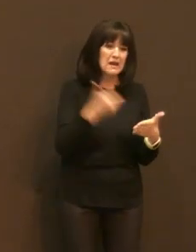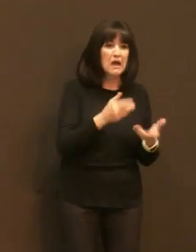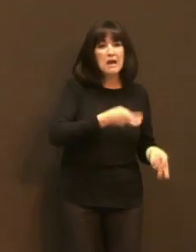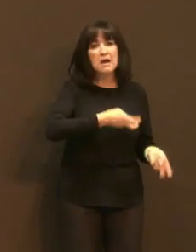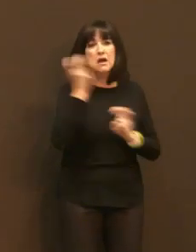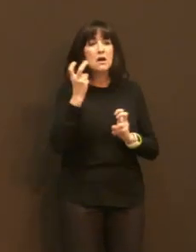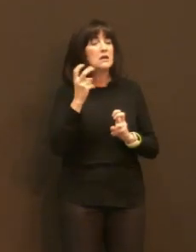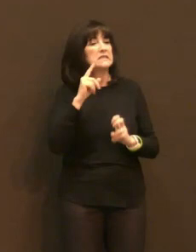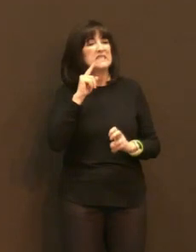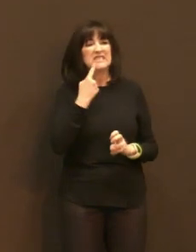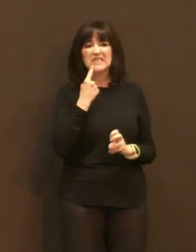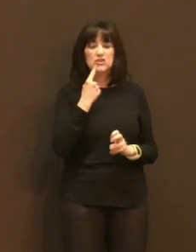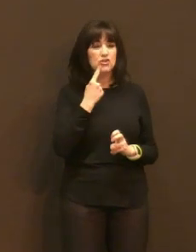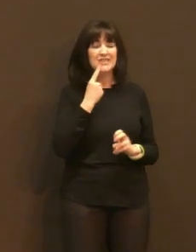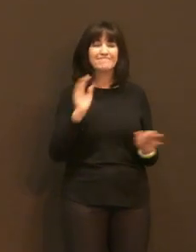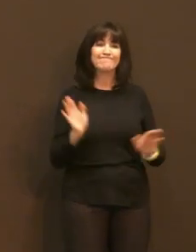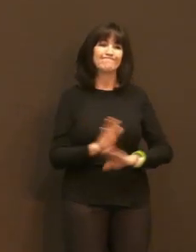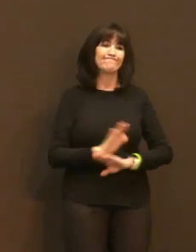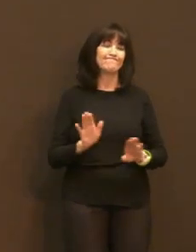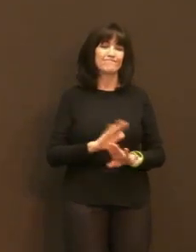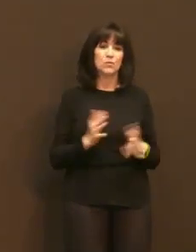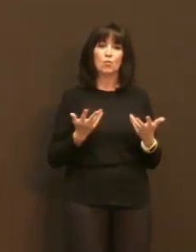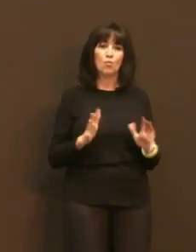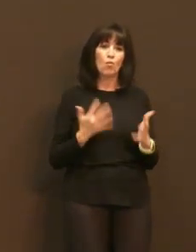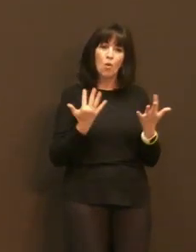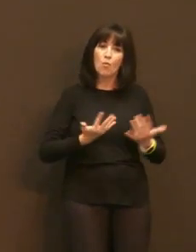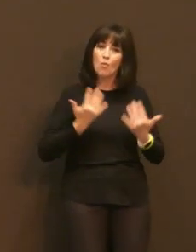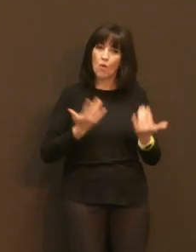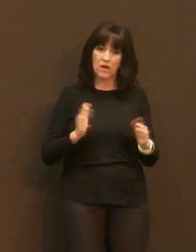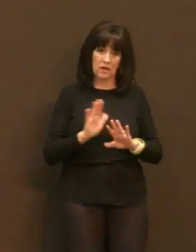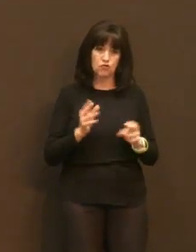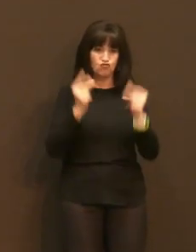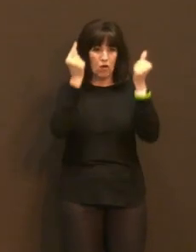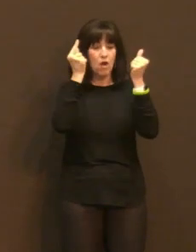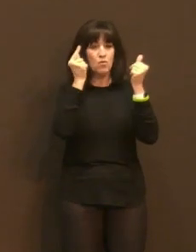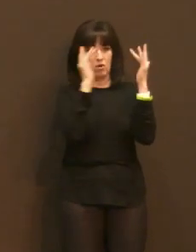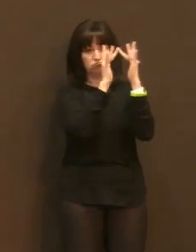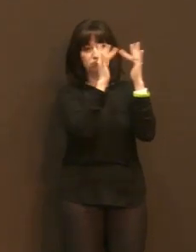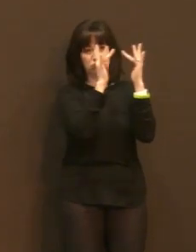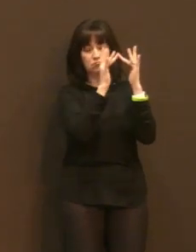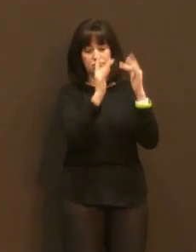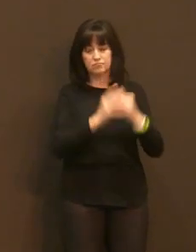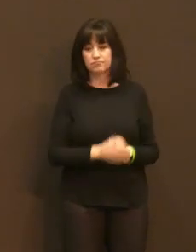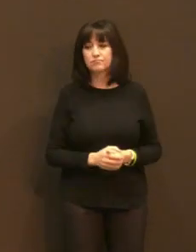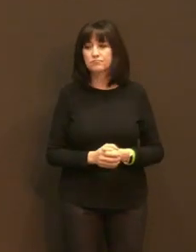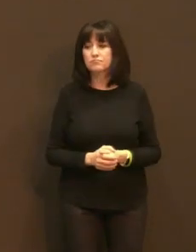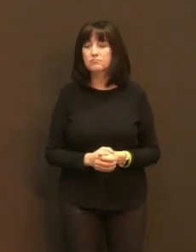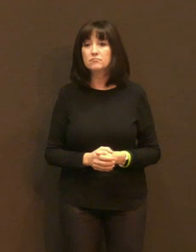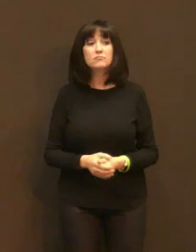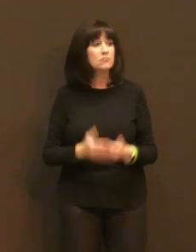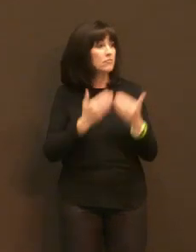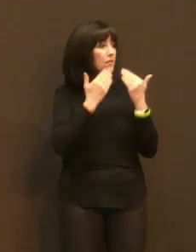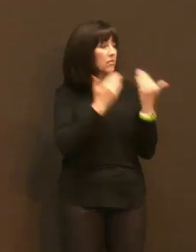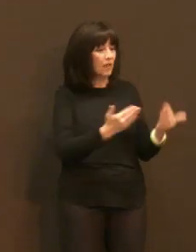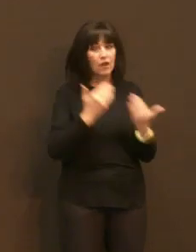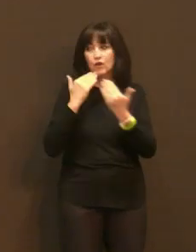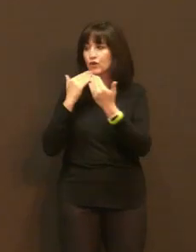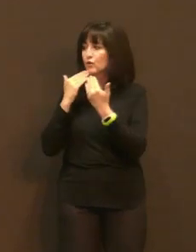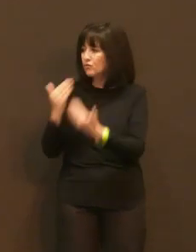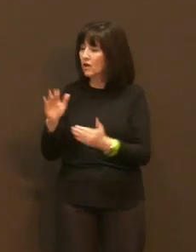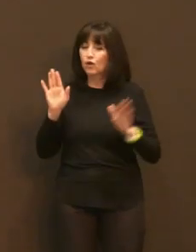with that, Governor, I'll turn it back over to you. Yeah, thank you, Director Schall, and thank both of you for your for your continued great work and